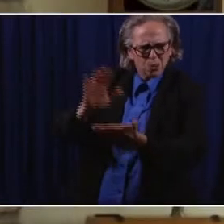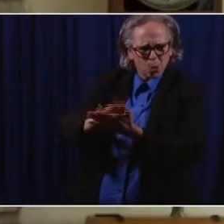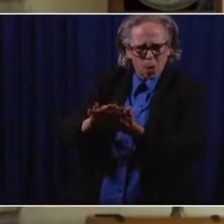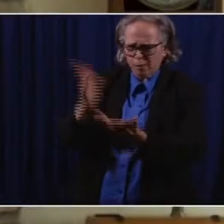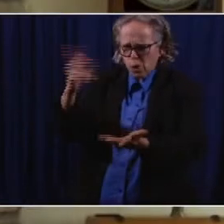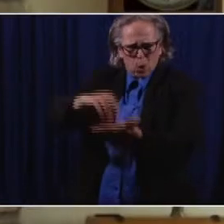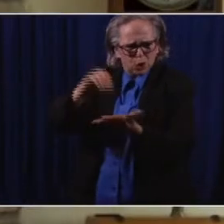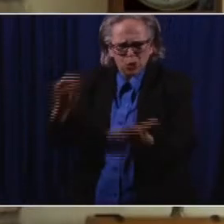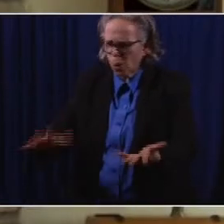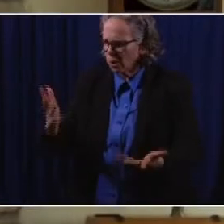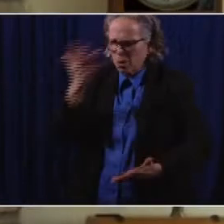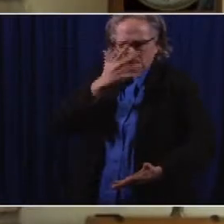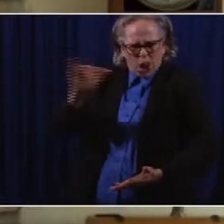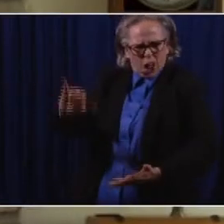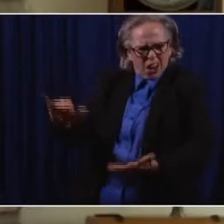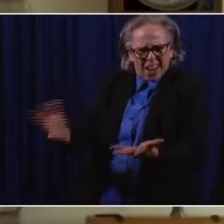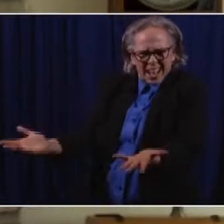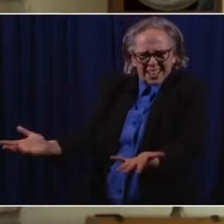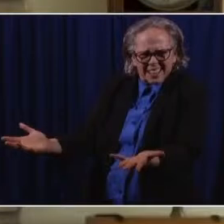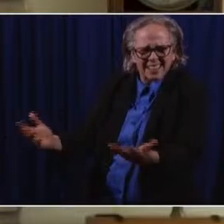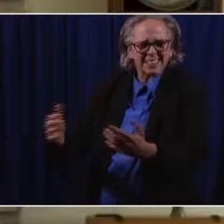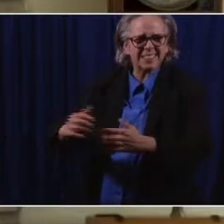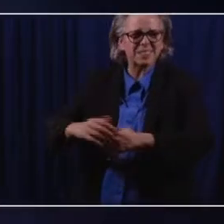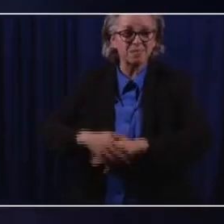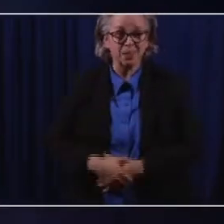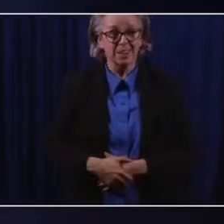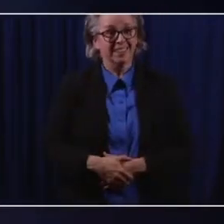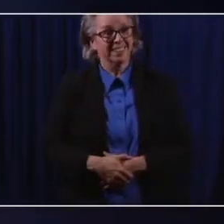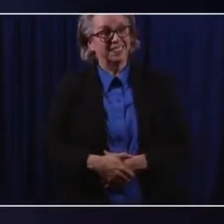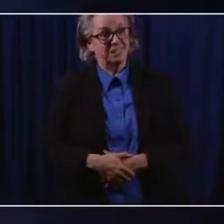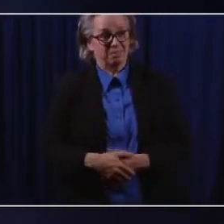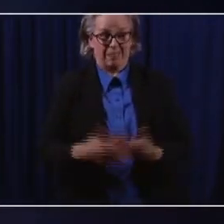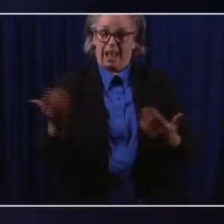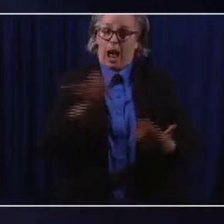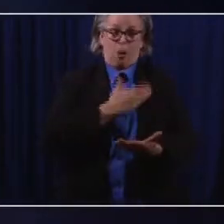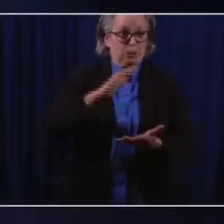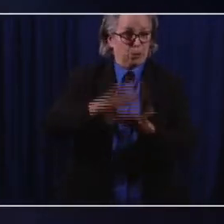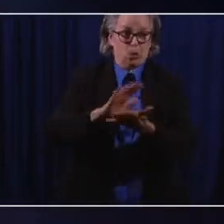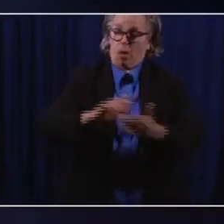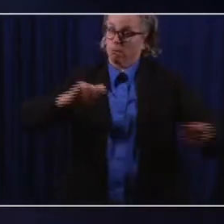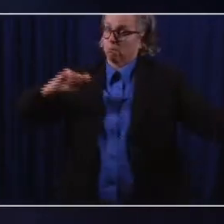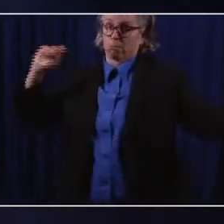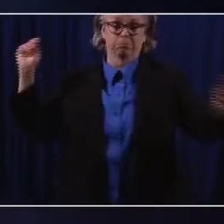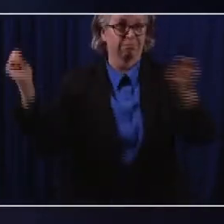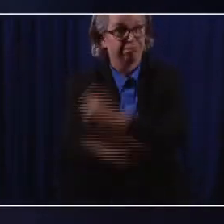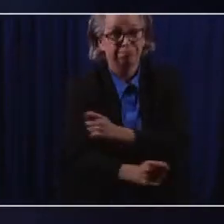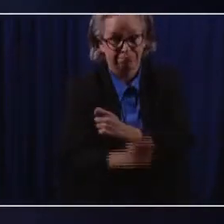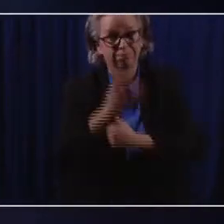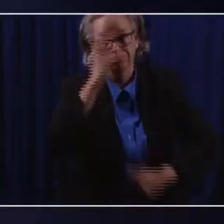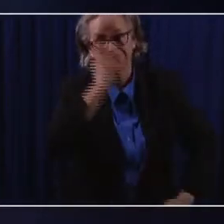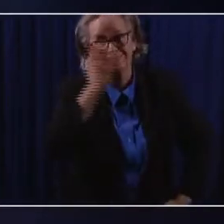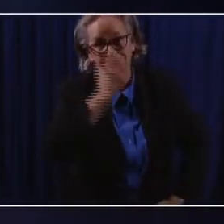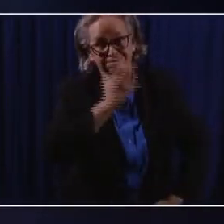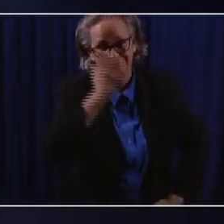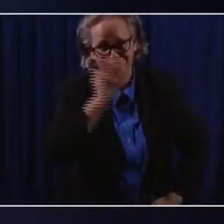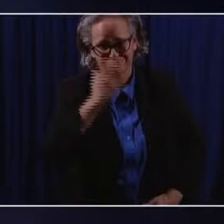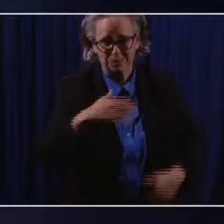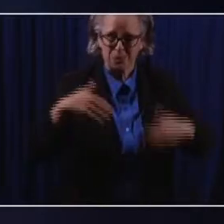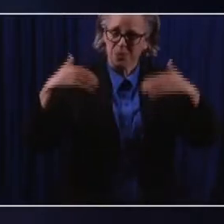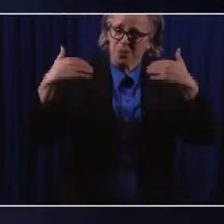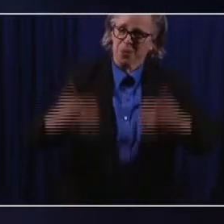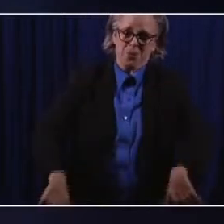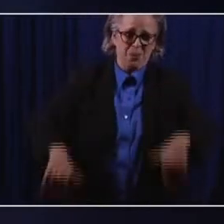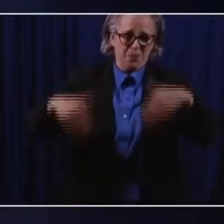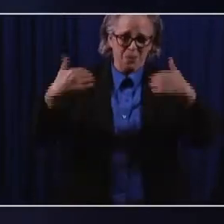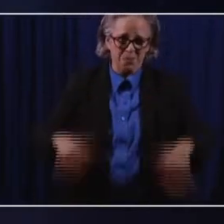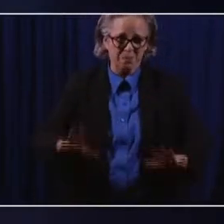year. So our school has changed quite drastically over the last 7 months, and it's been